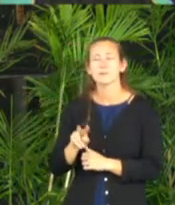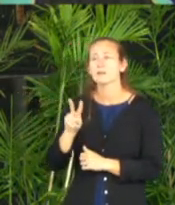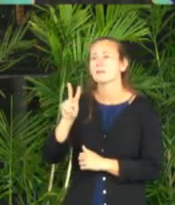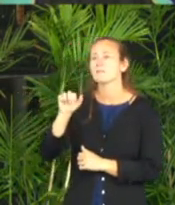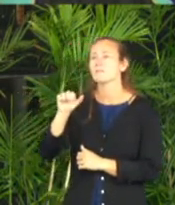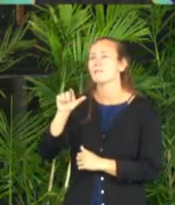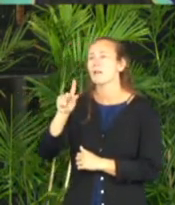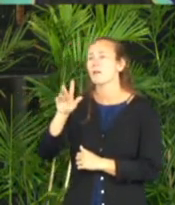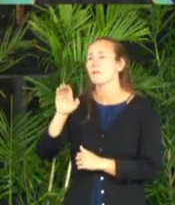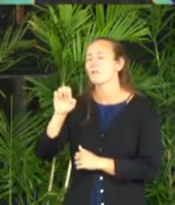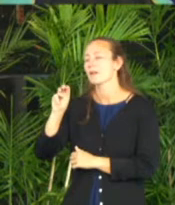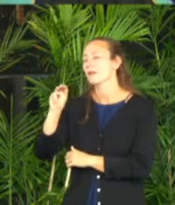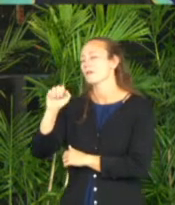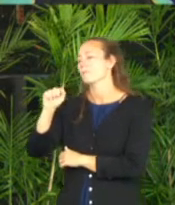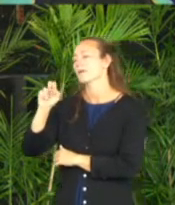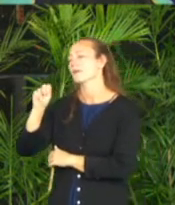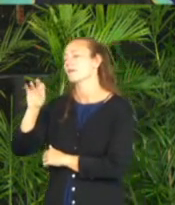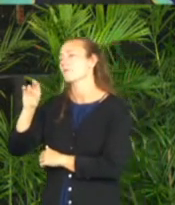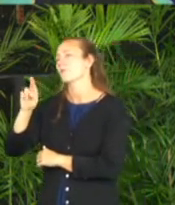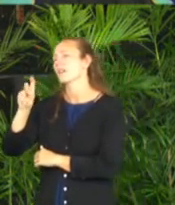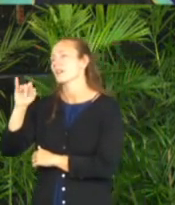Valerie Manfredi,